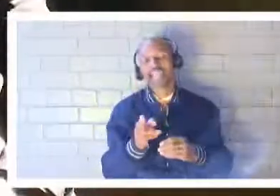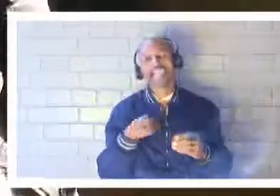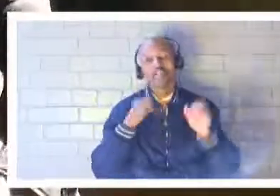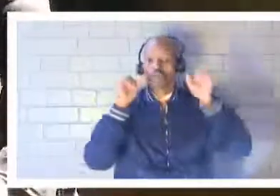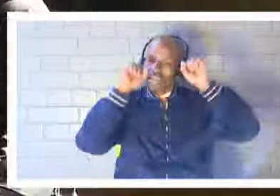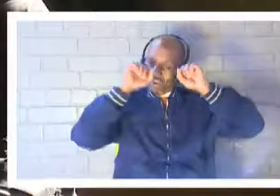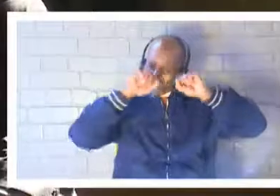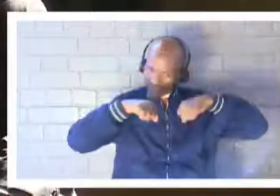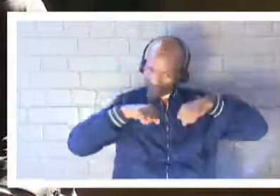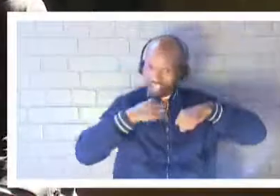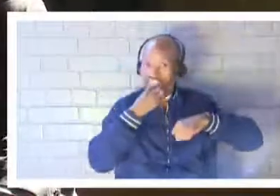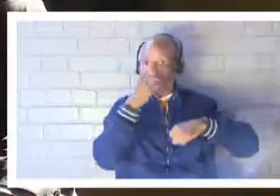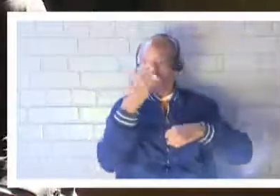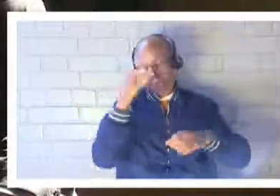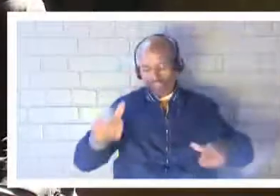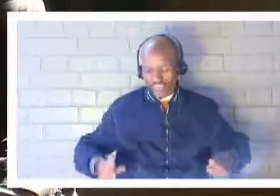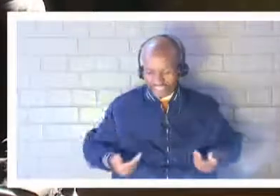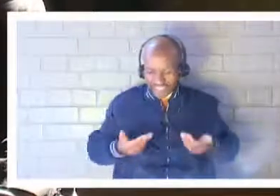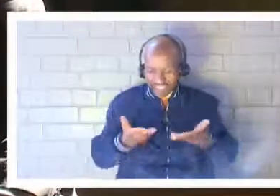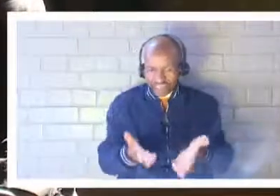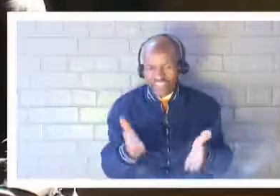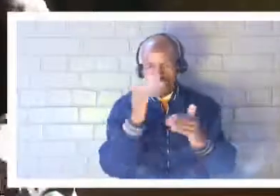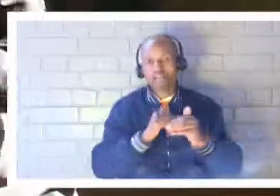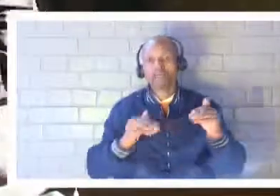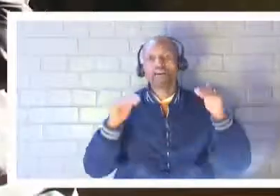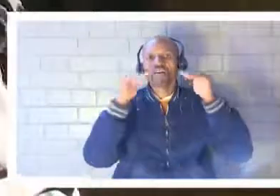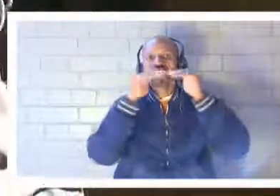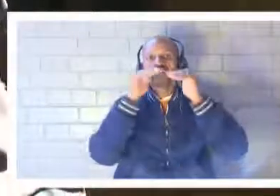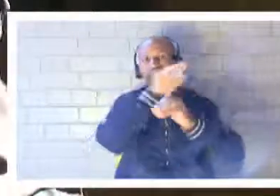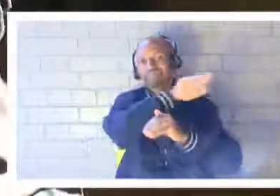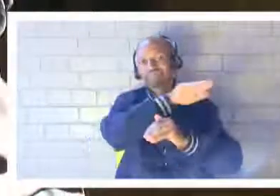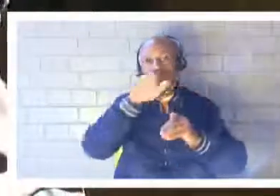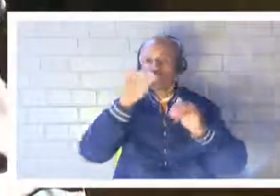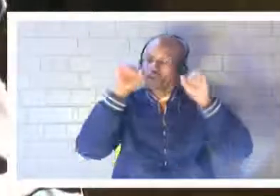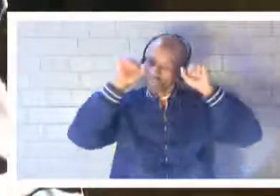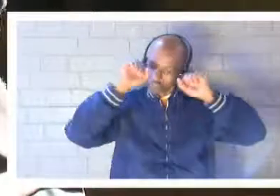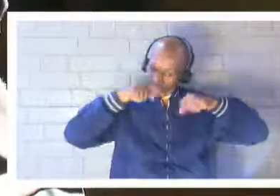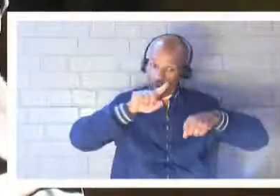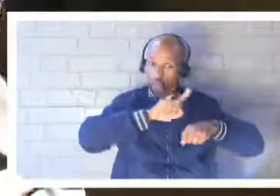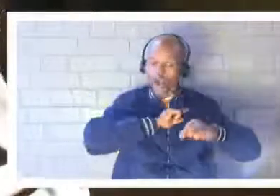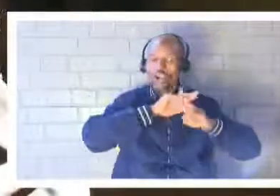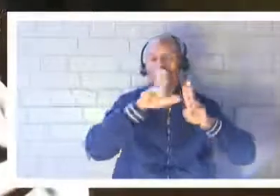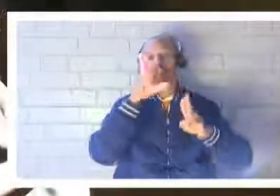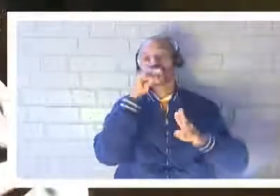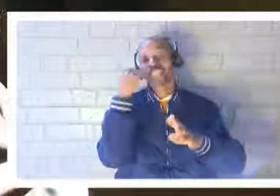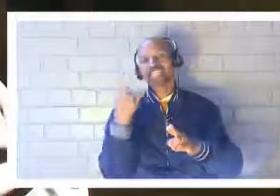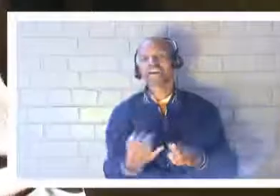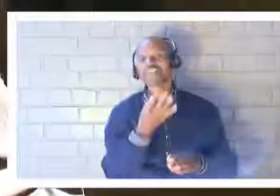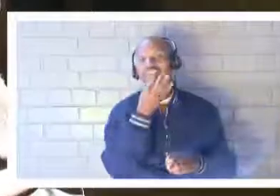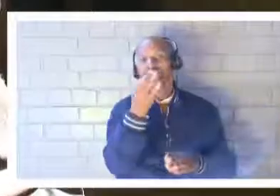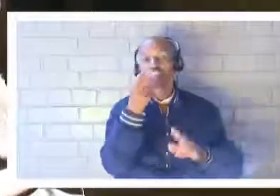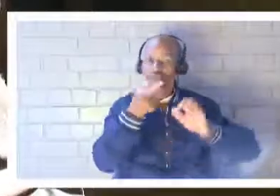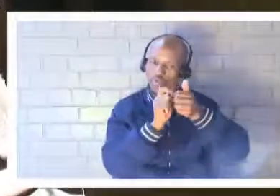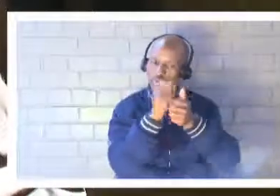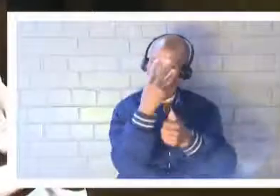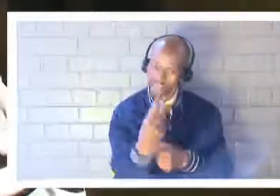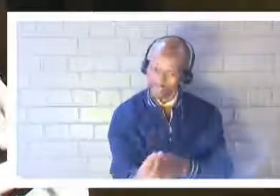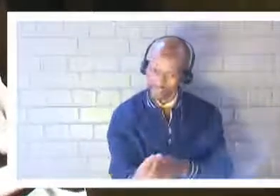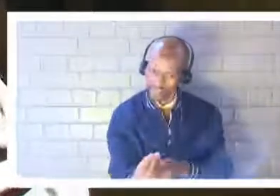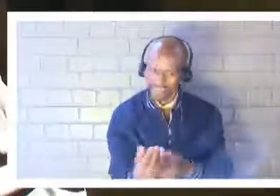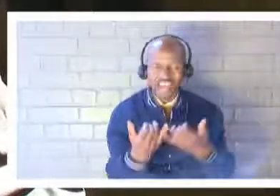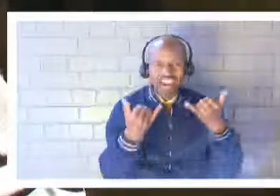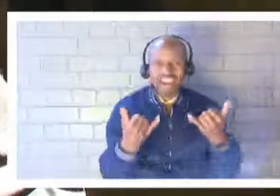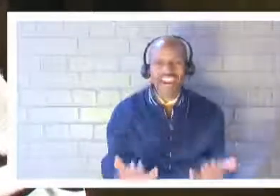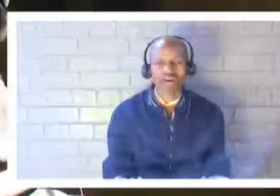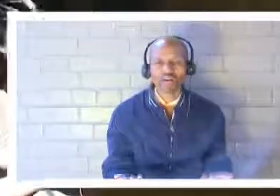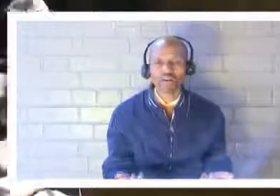agree to actually have a service level agreement. Why aren't we actually speaking and saying we have these problems? How do